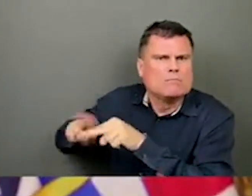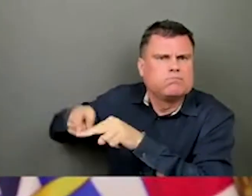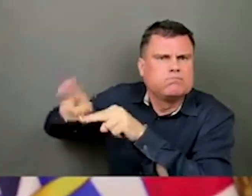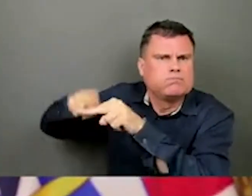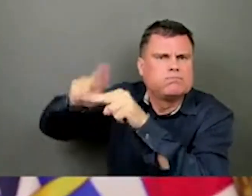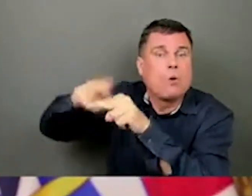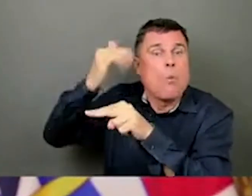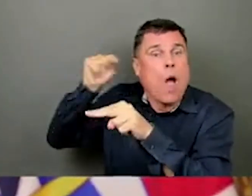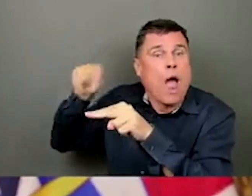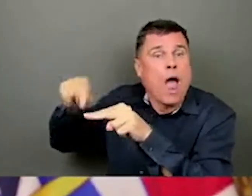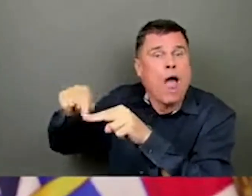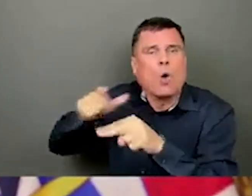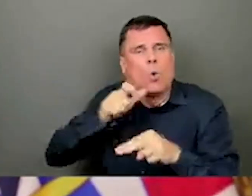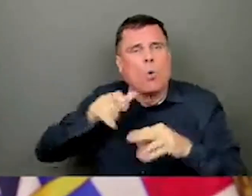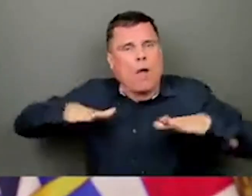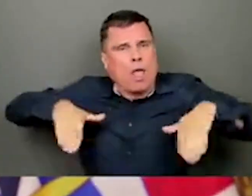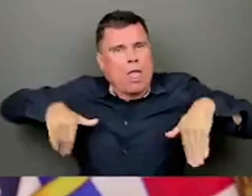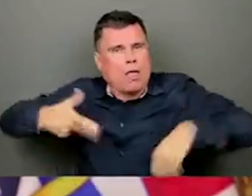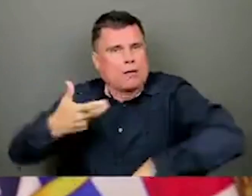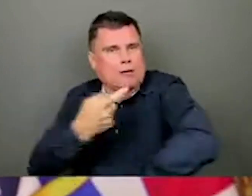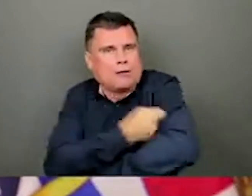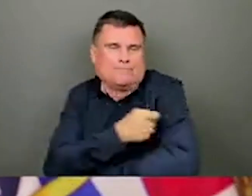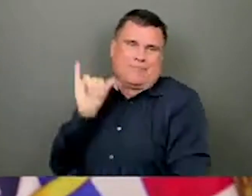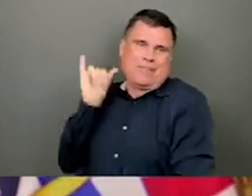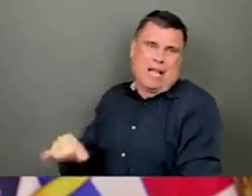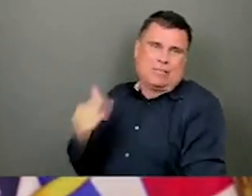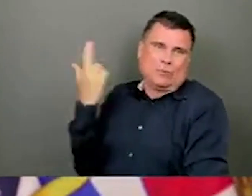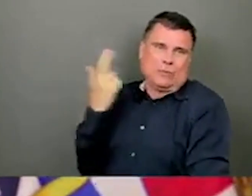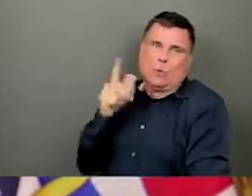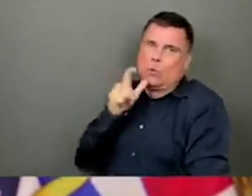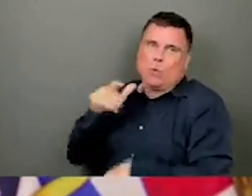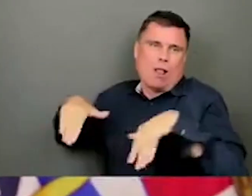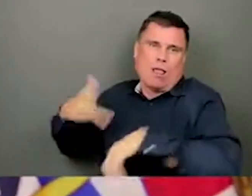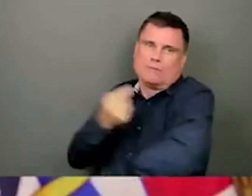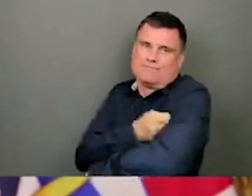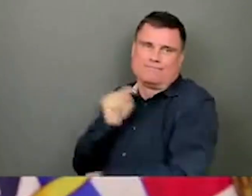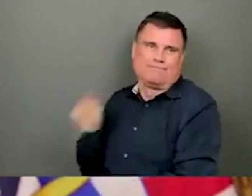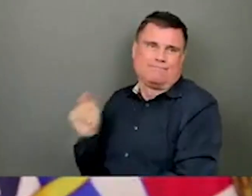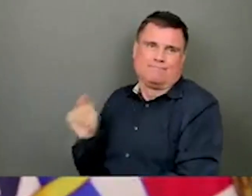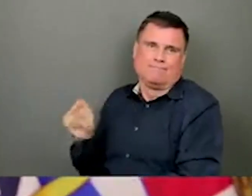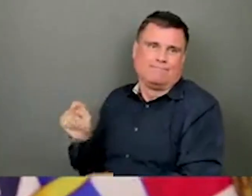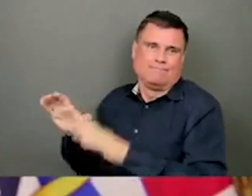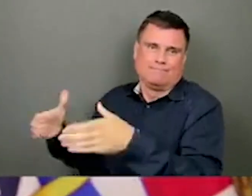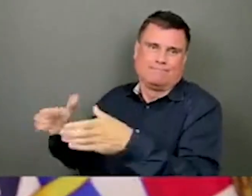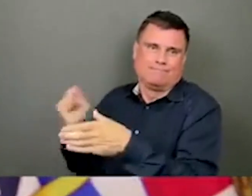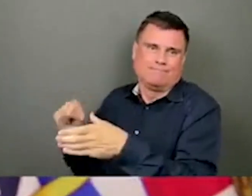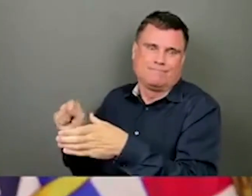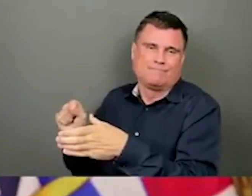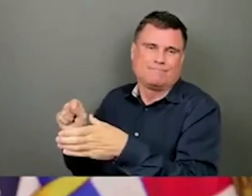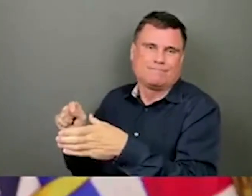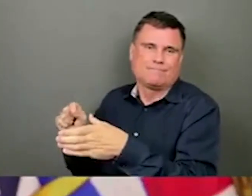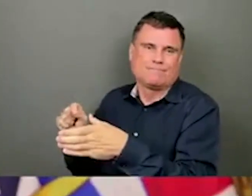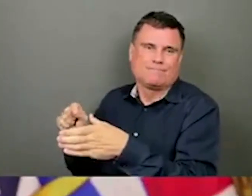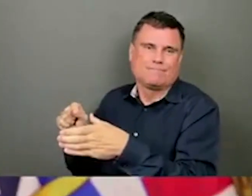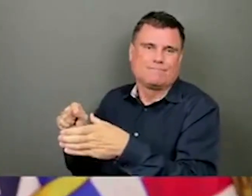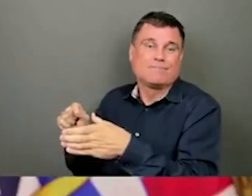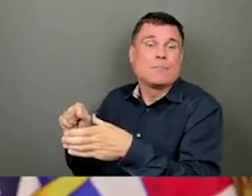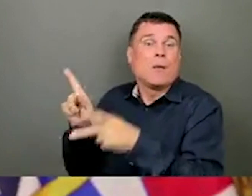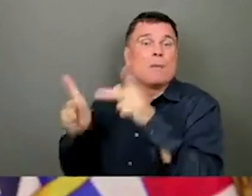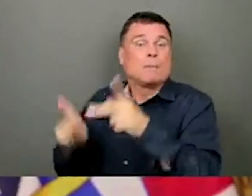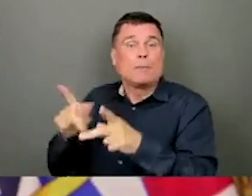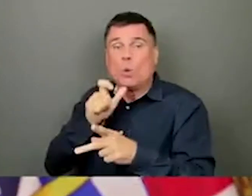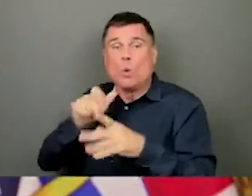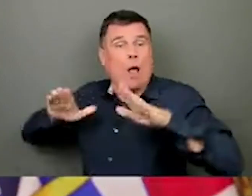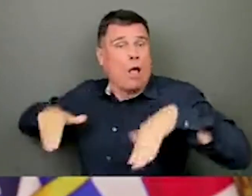vaccinated. Over the past month, and up until the end of last week, people who've not been fully vaccinated account